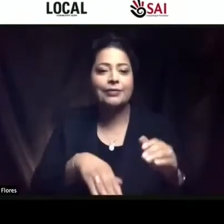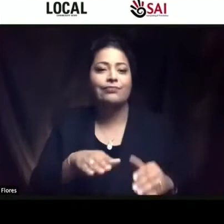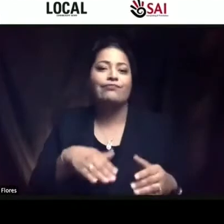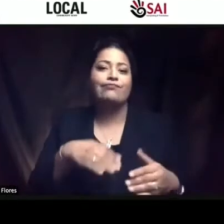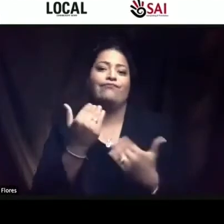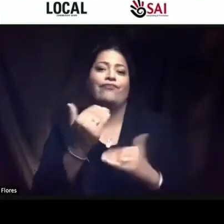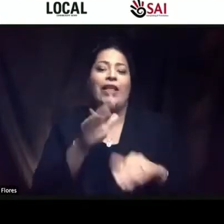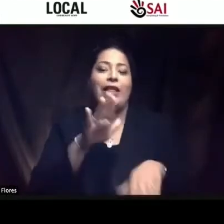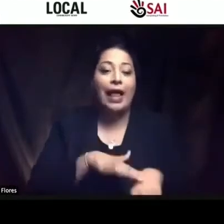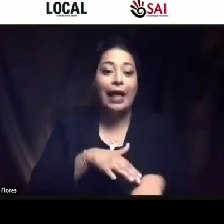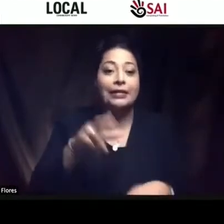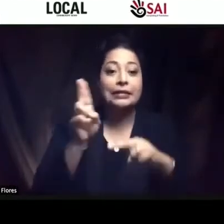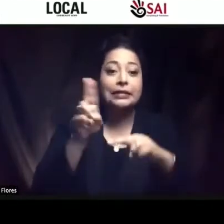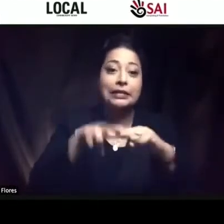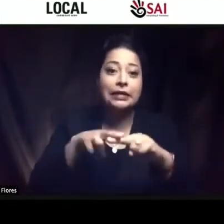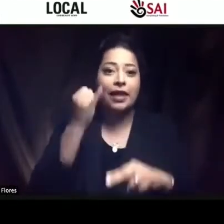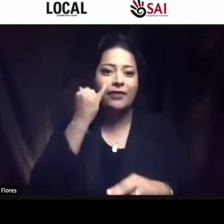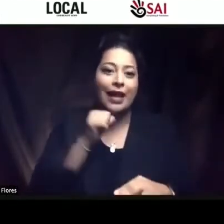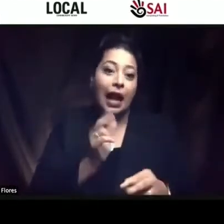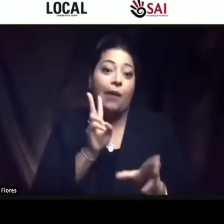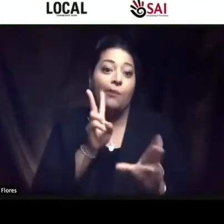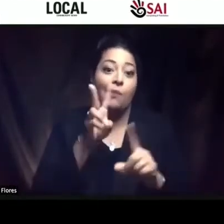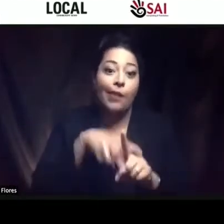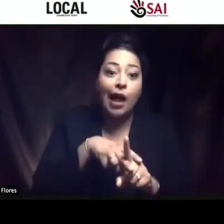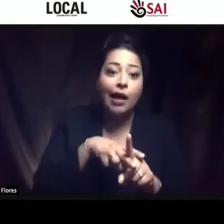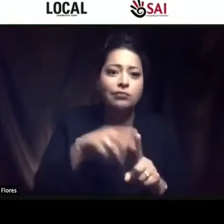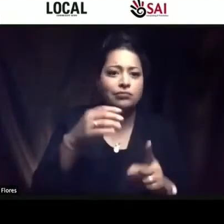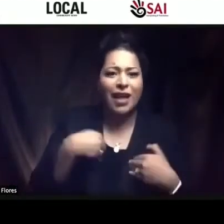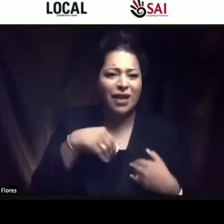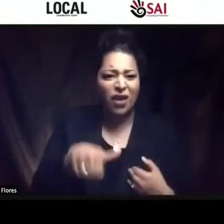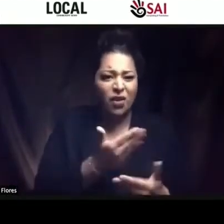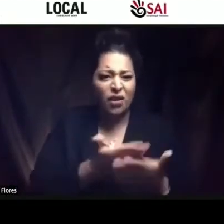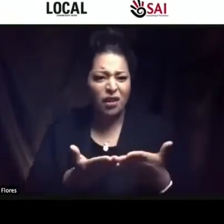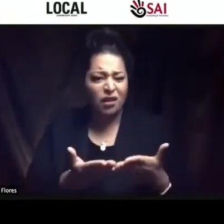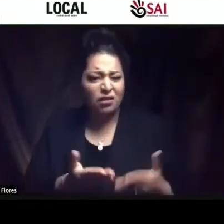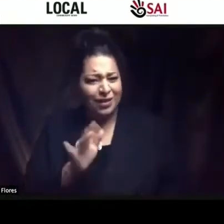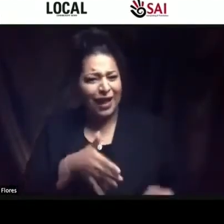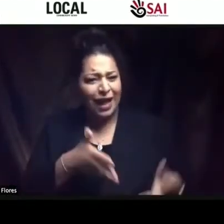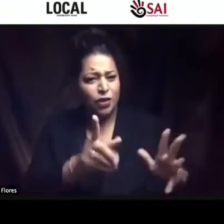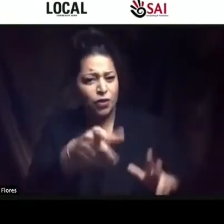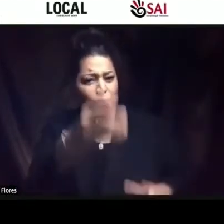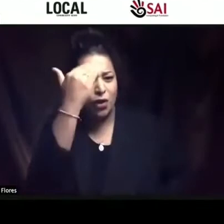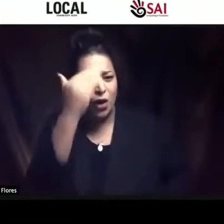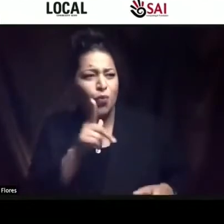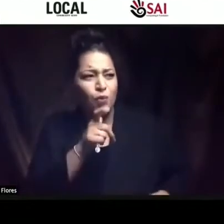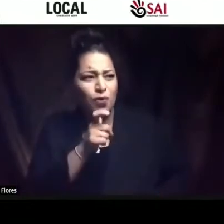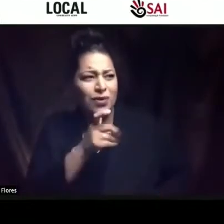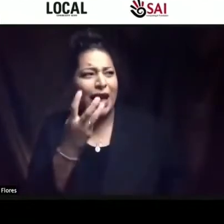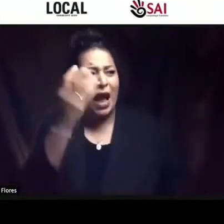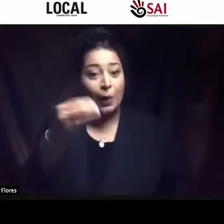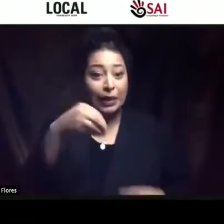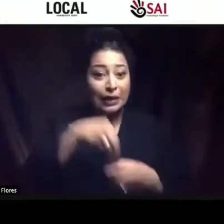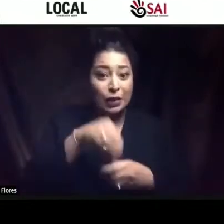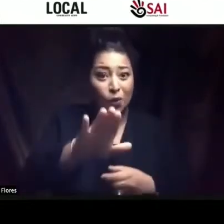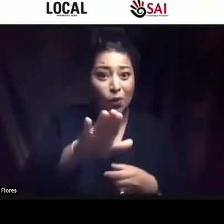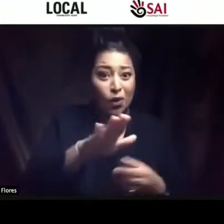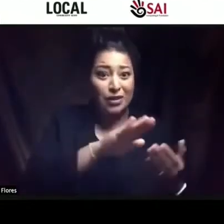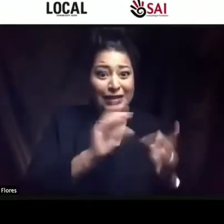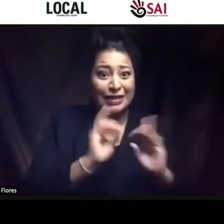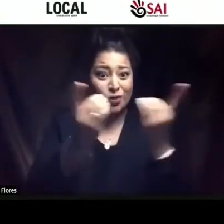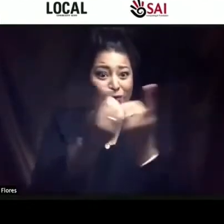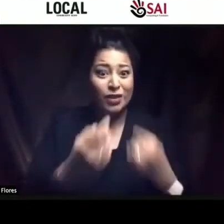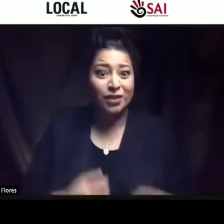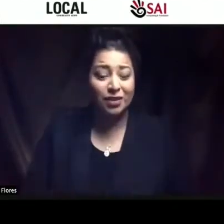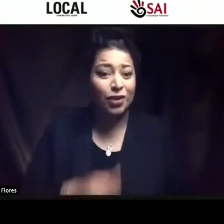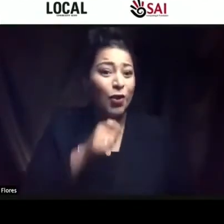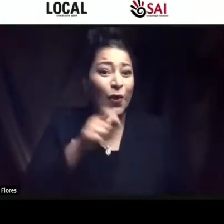if somebody doesn't apply to it, there's a number of resources, and that gives you a chance to know who's out in your district. And you